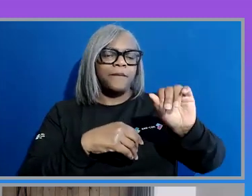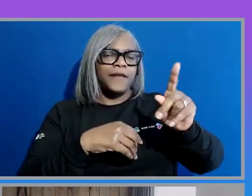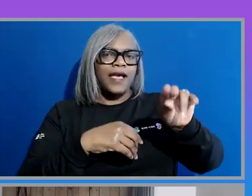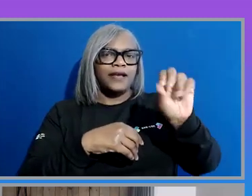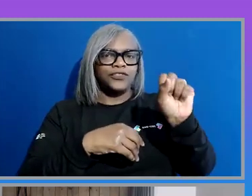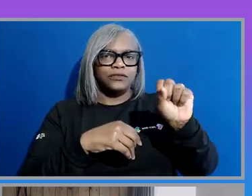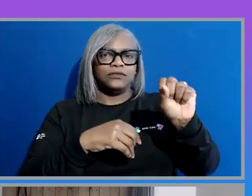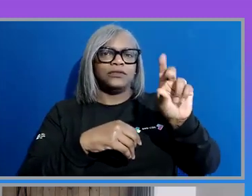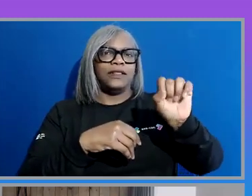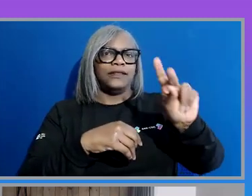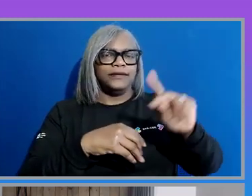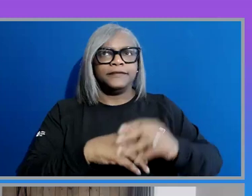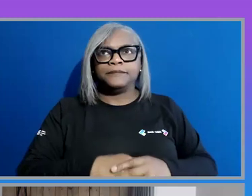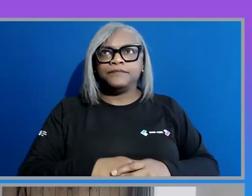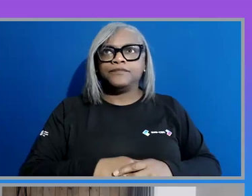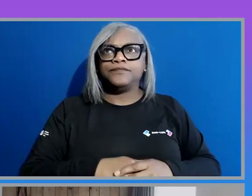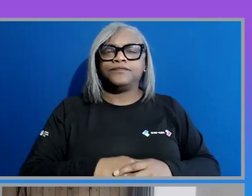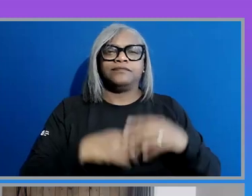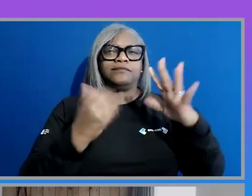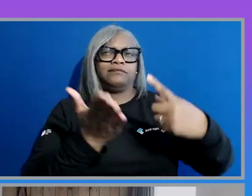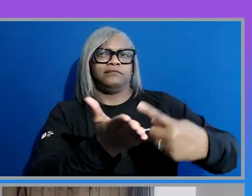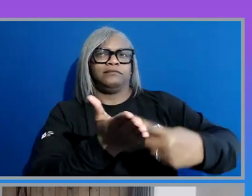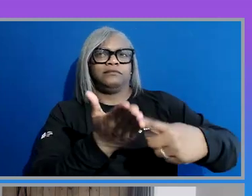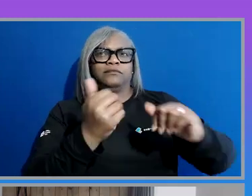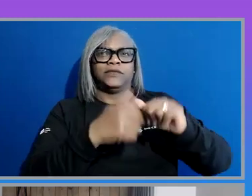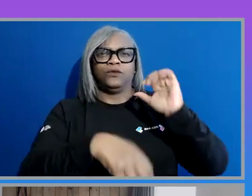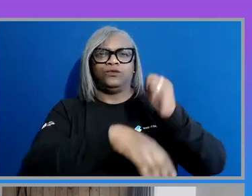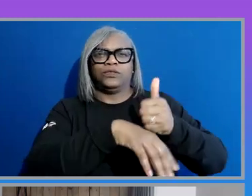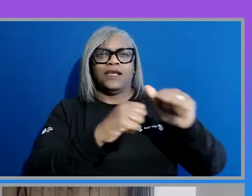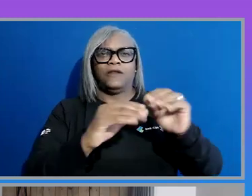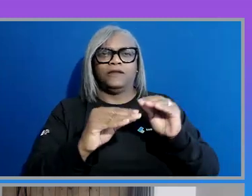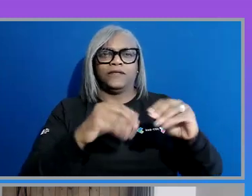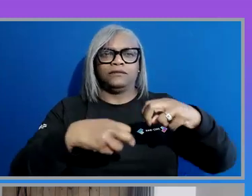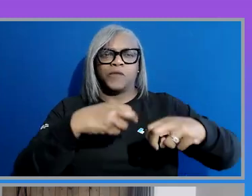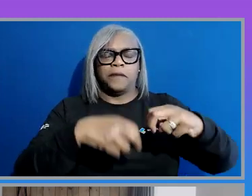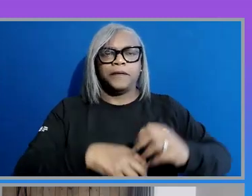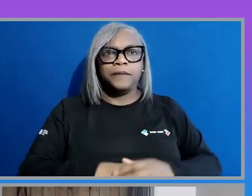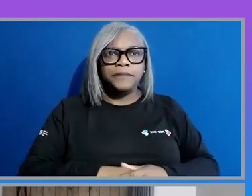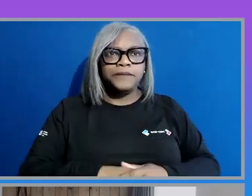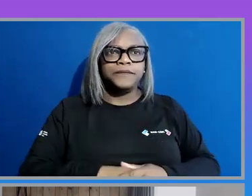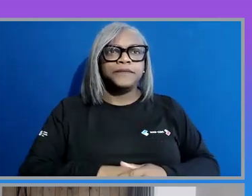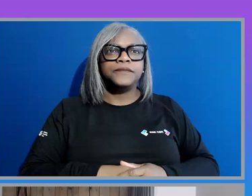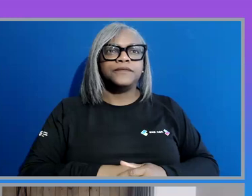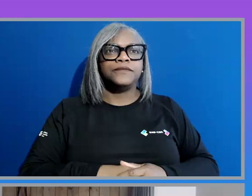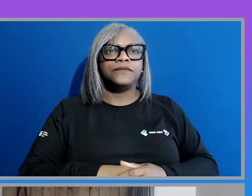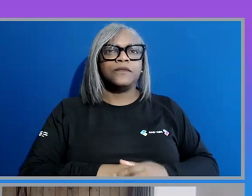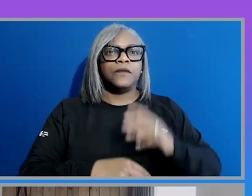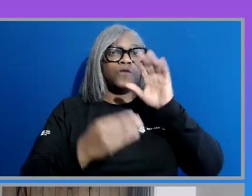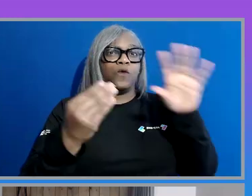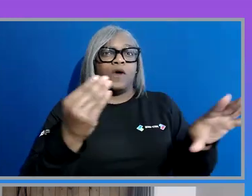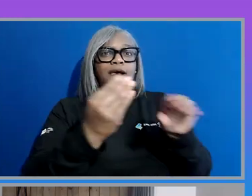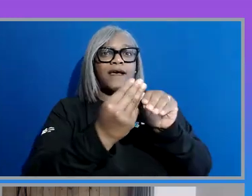Now let's talk about using the ARIA labeled by attribute to fix this problem. We'll start by adding an ID